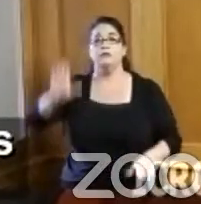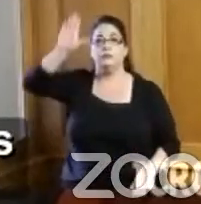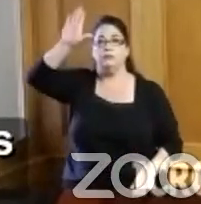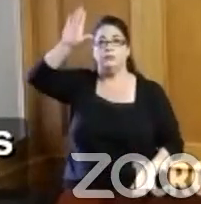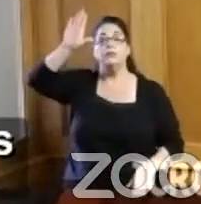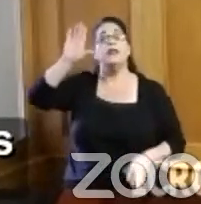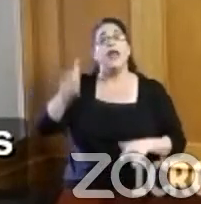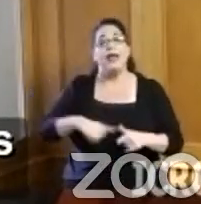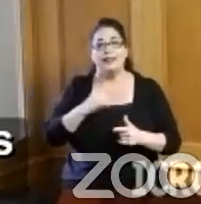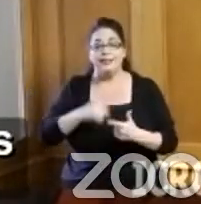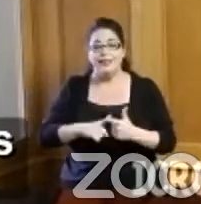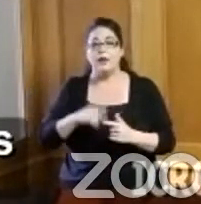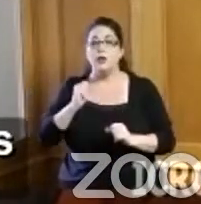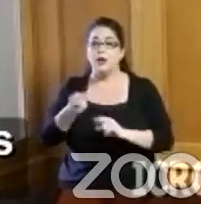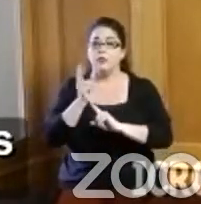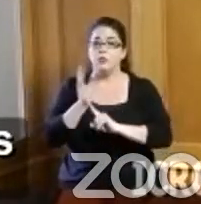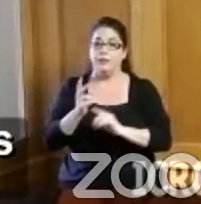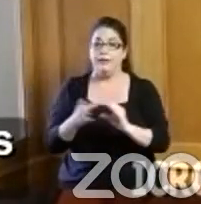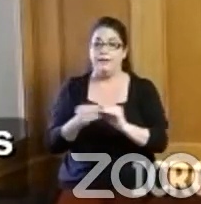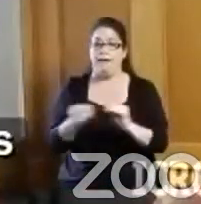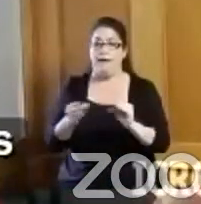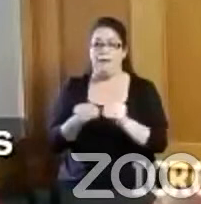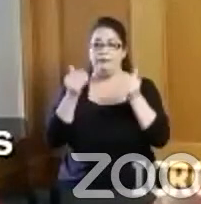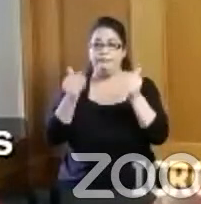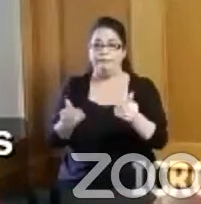make your comment, your 2-minute comment.